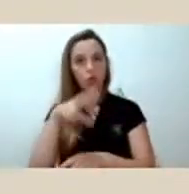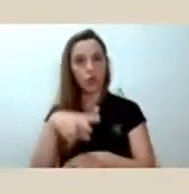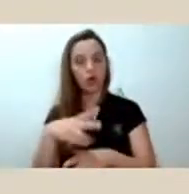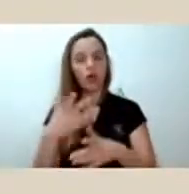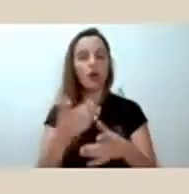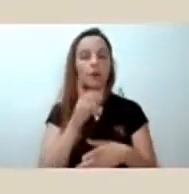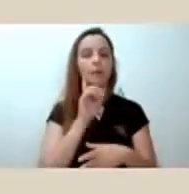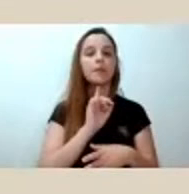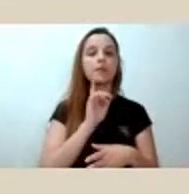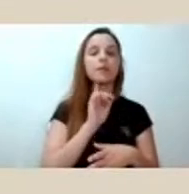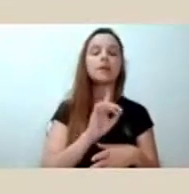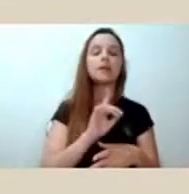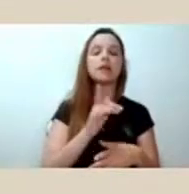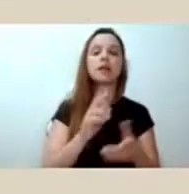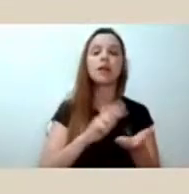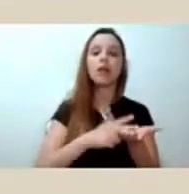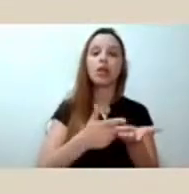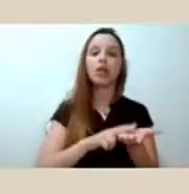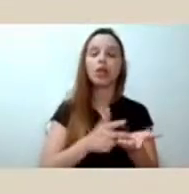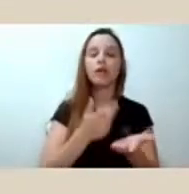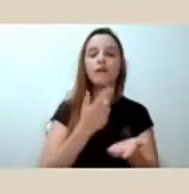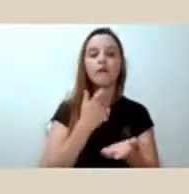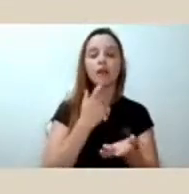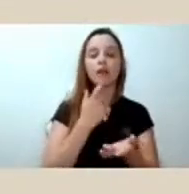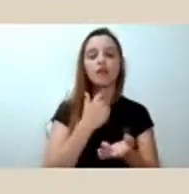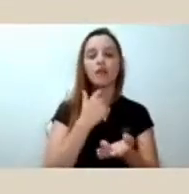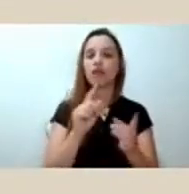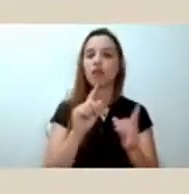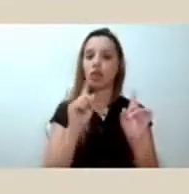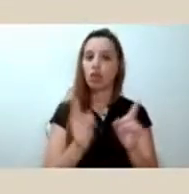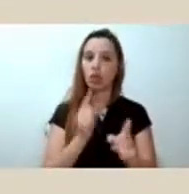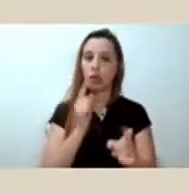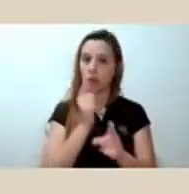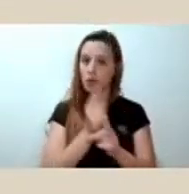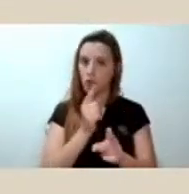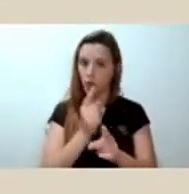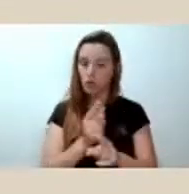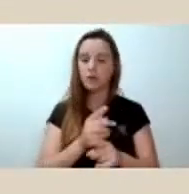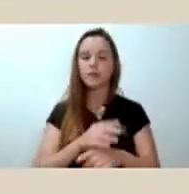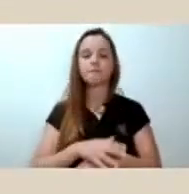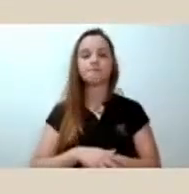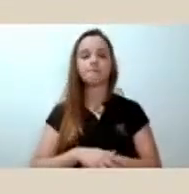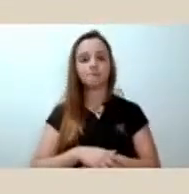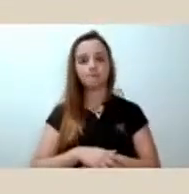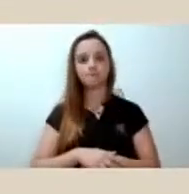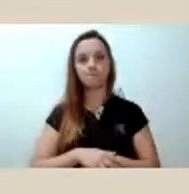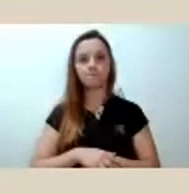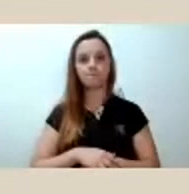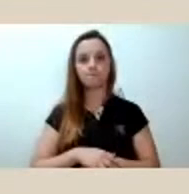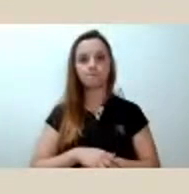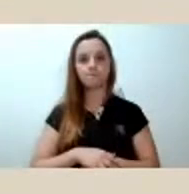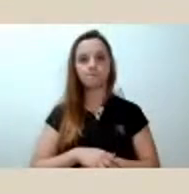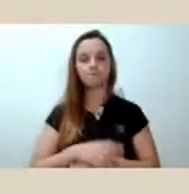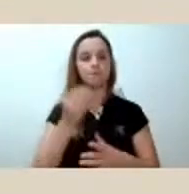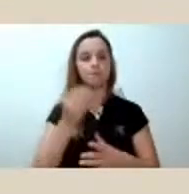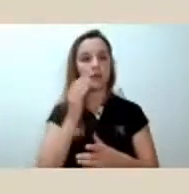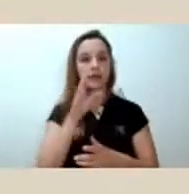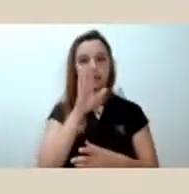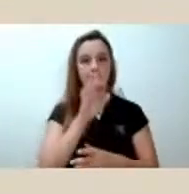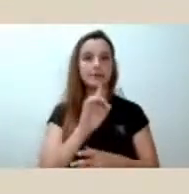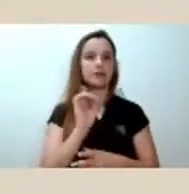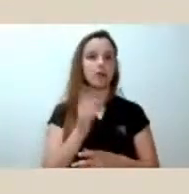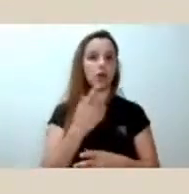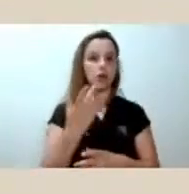behaviors, how these actually cognitive alterations might happen, and if we learn these processes, this